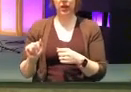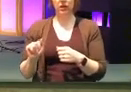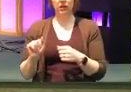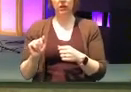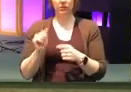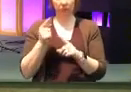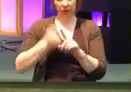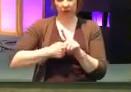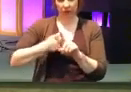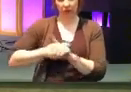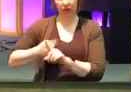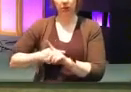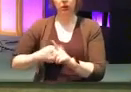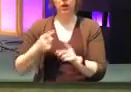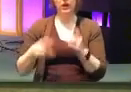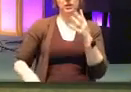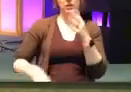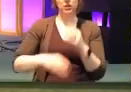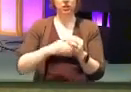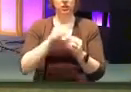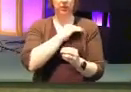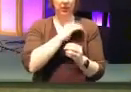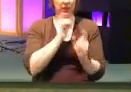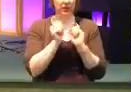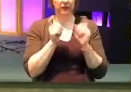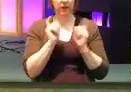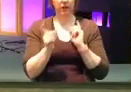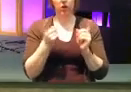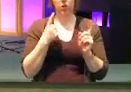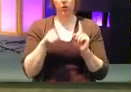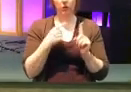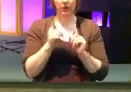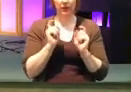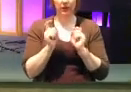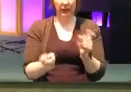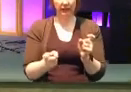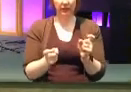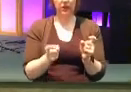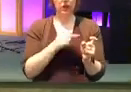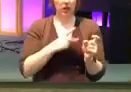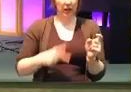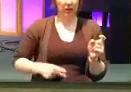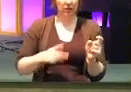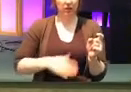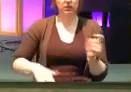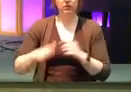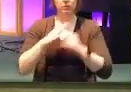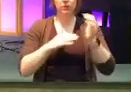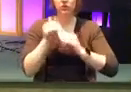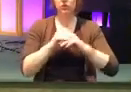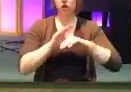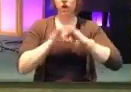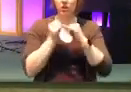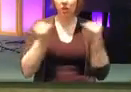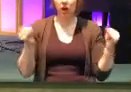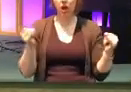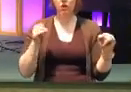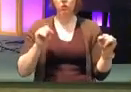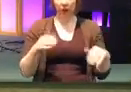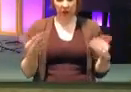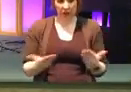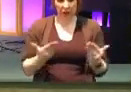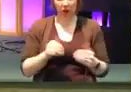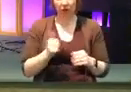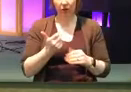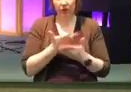1st. In addition to our missions giving, again, when you designate missions or kingdom builders online or here, the